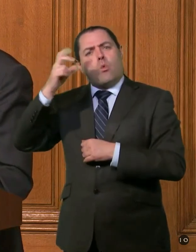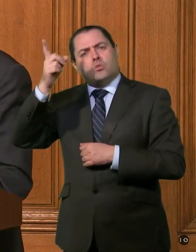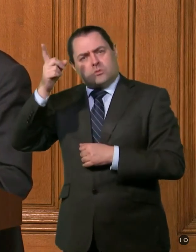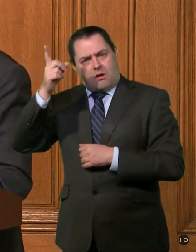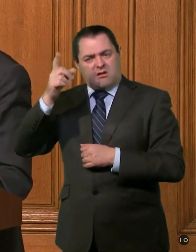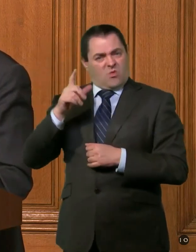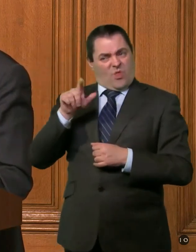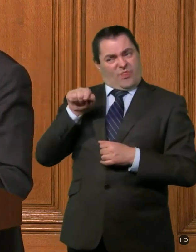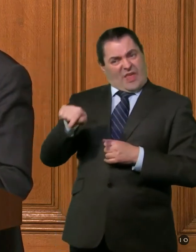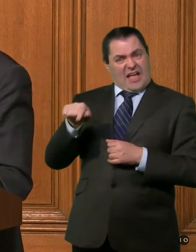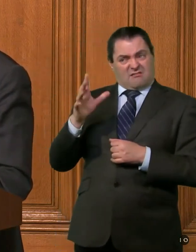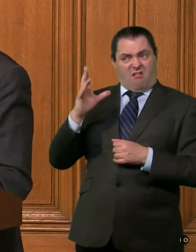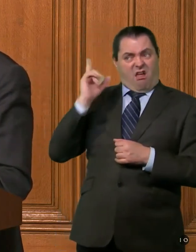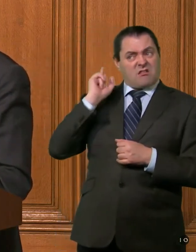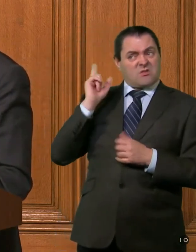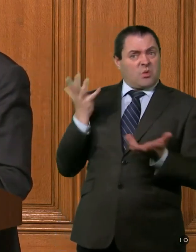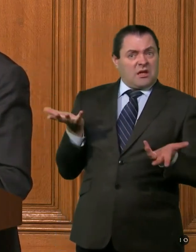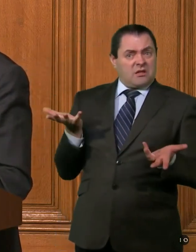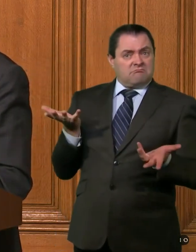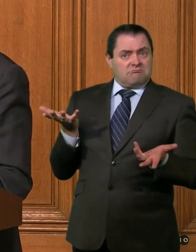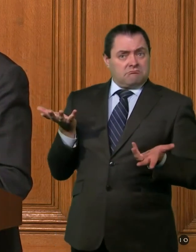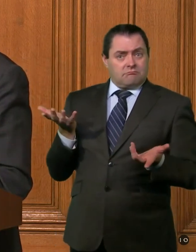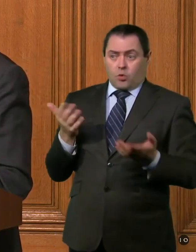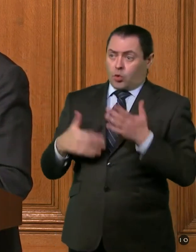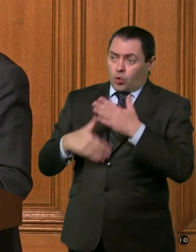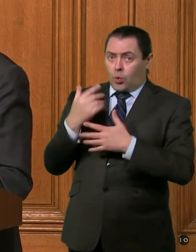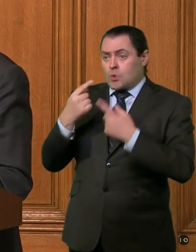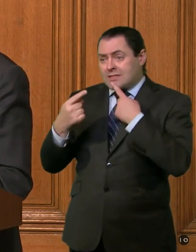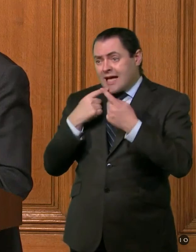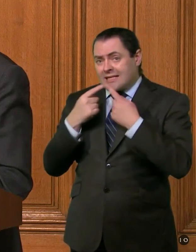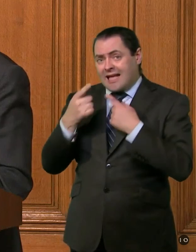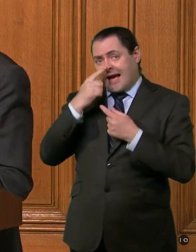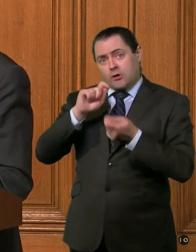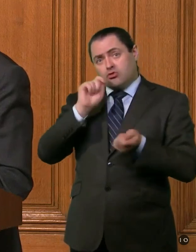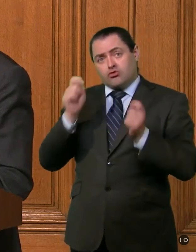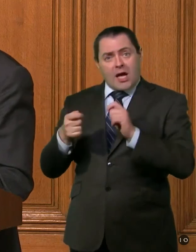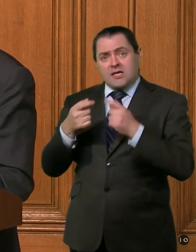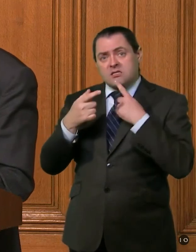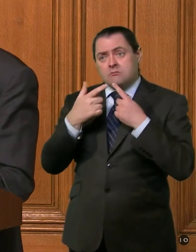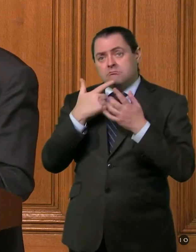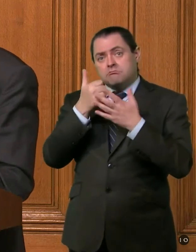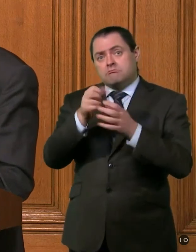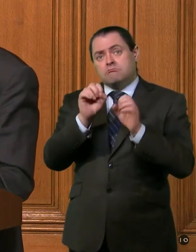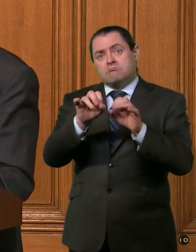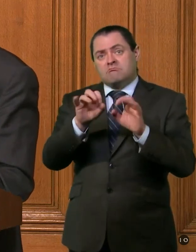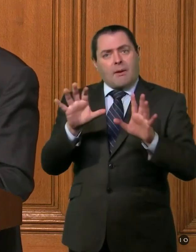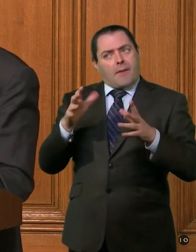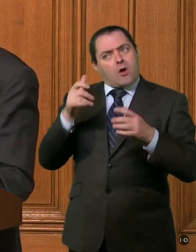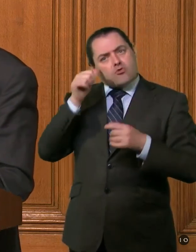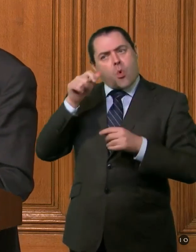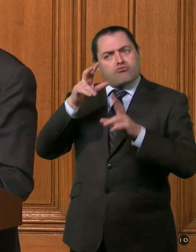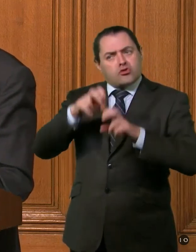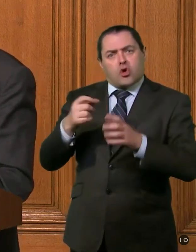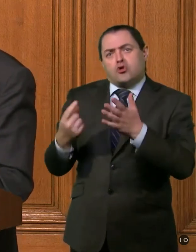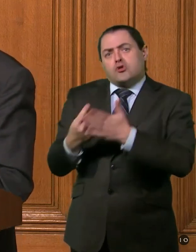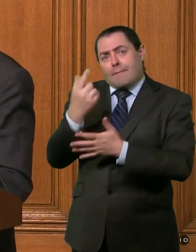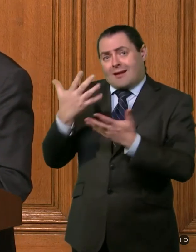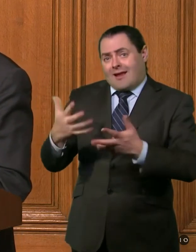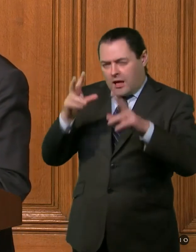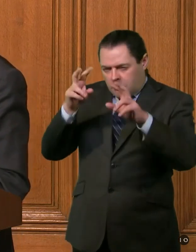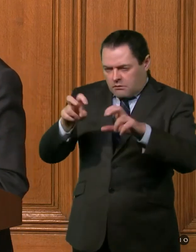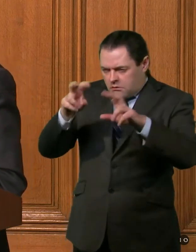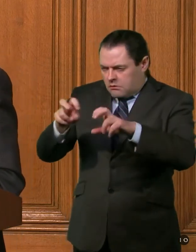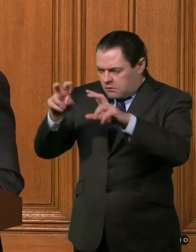new data yet to update that, but there are more studies going on to look at it. But the 30 to 70% figure is on transmissibility